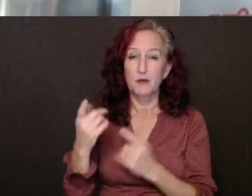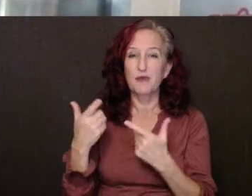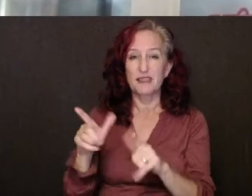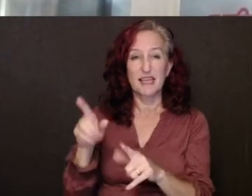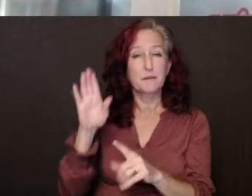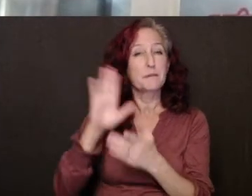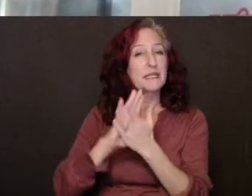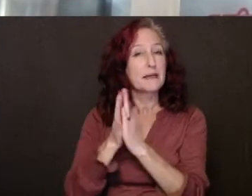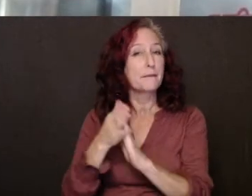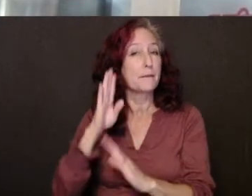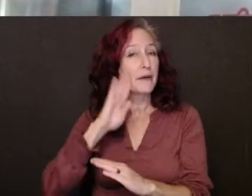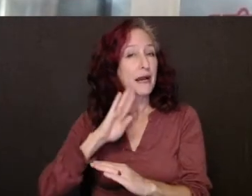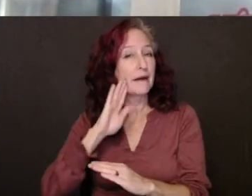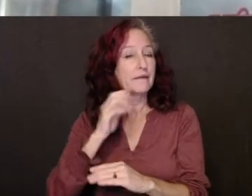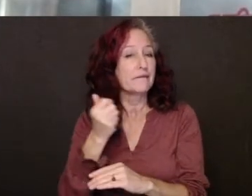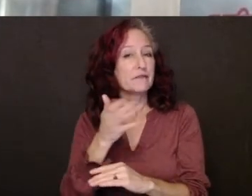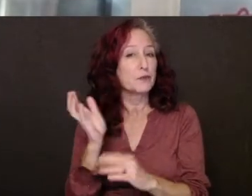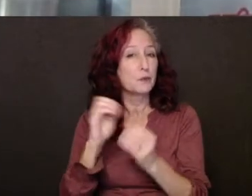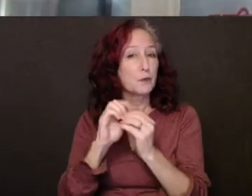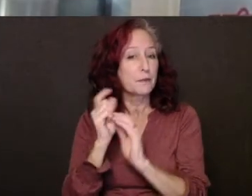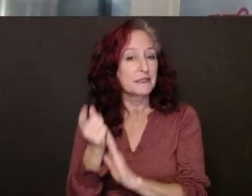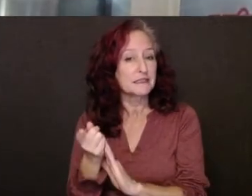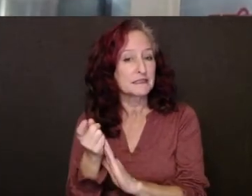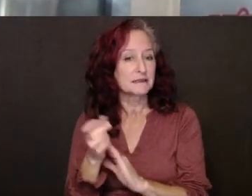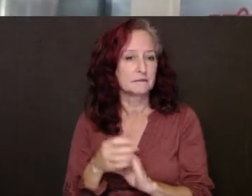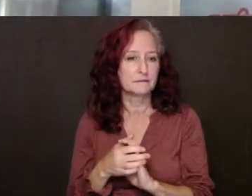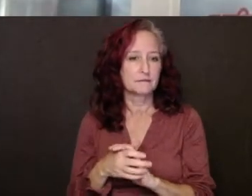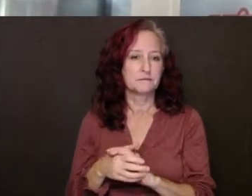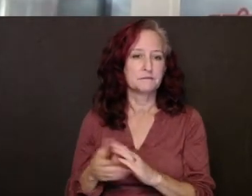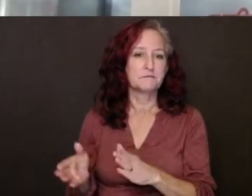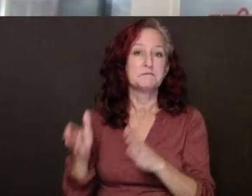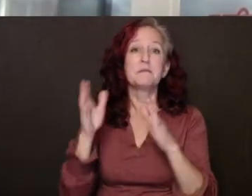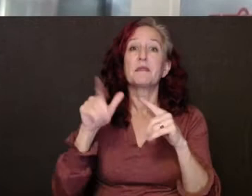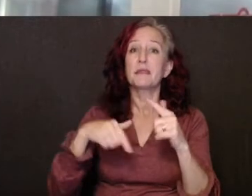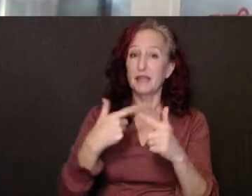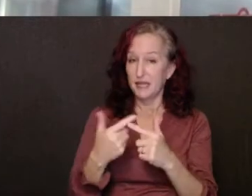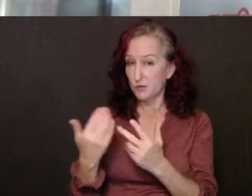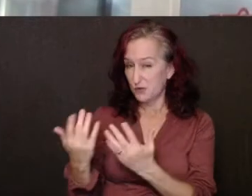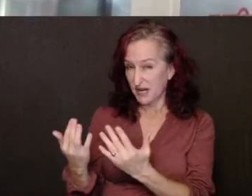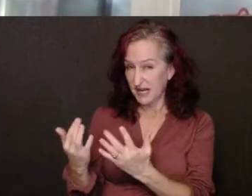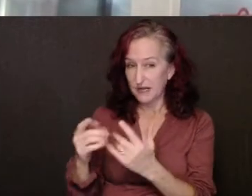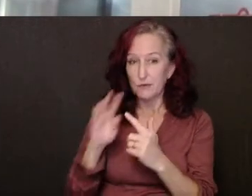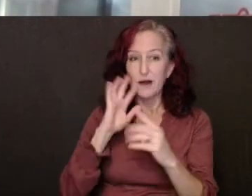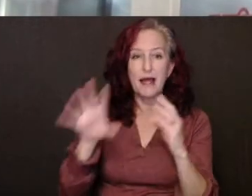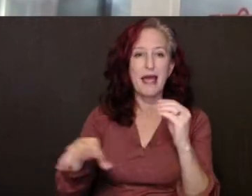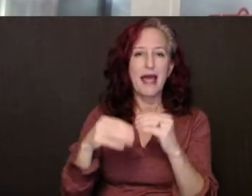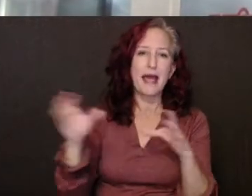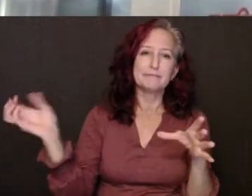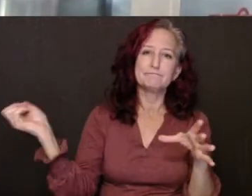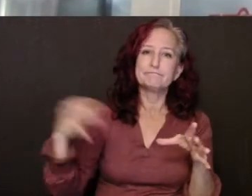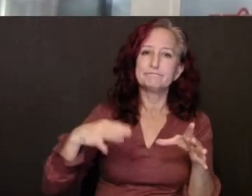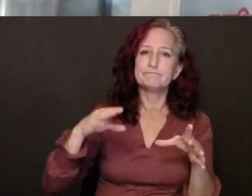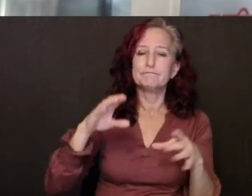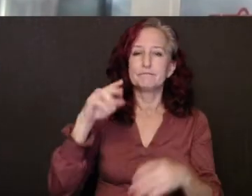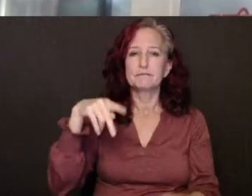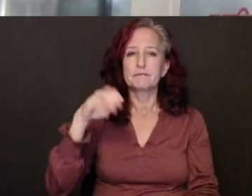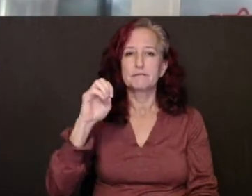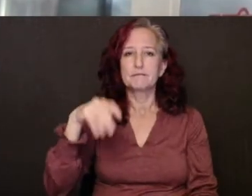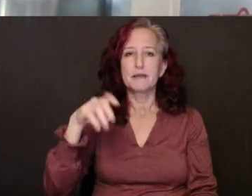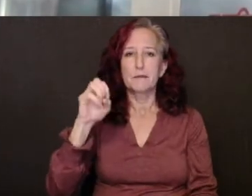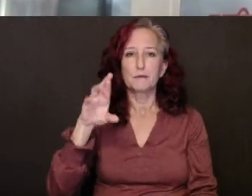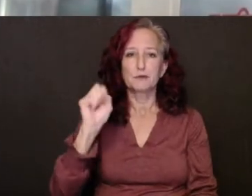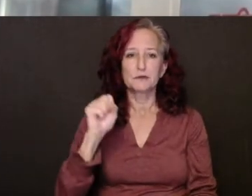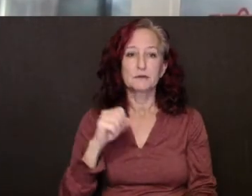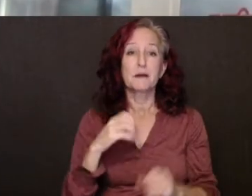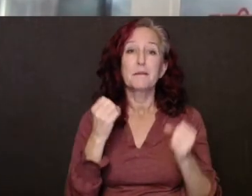and then I'm having it all nice and come really soft together, what I'm going to do is let this